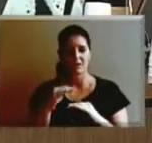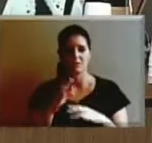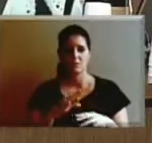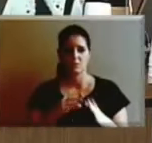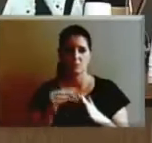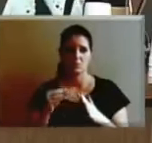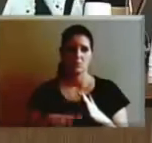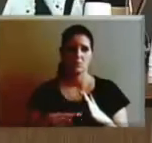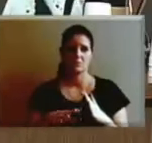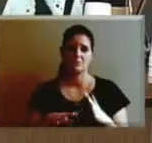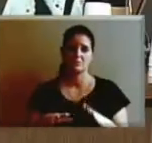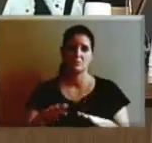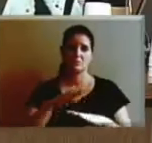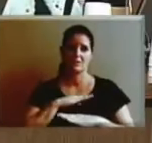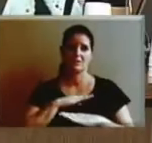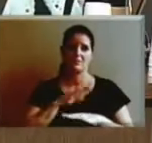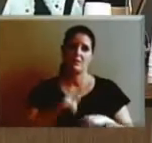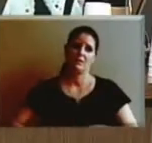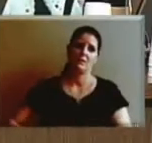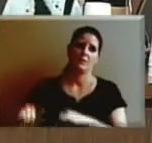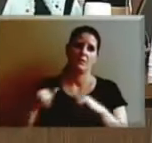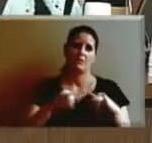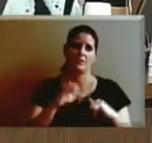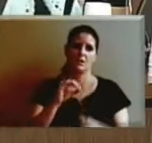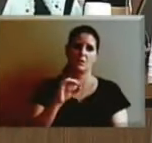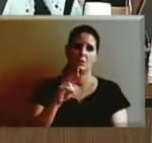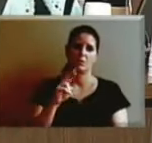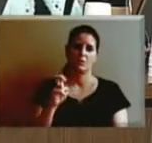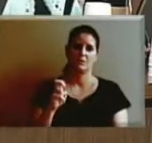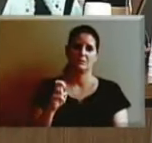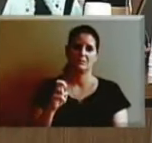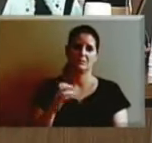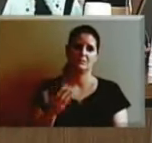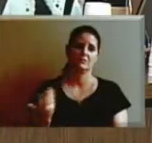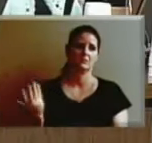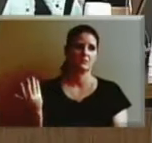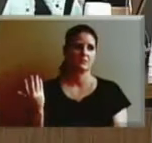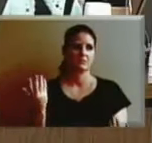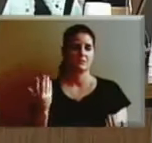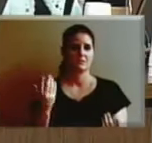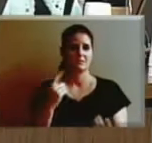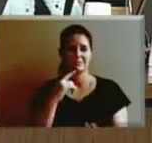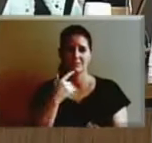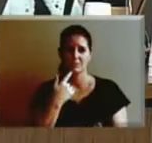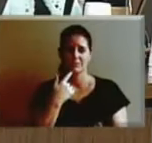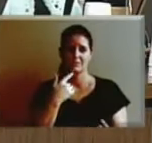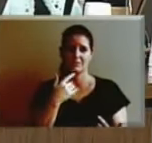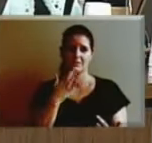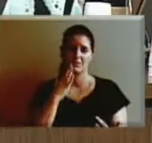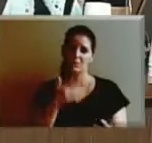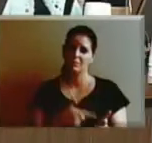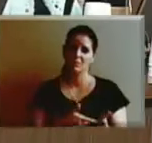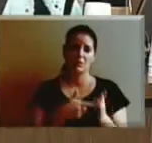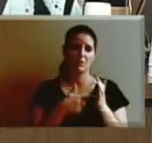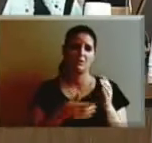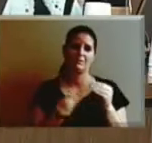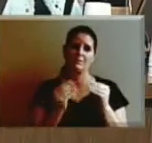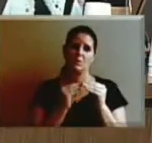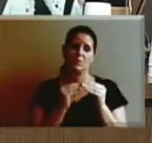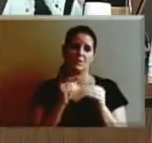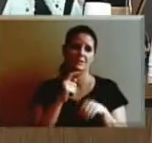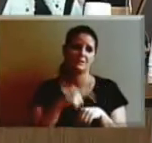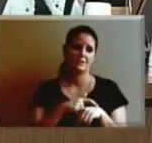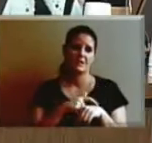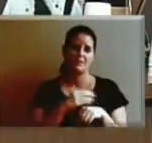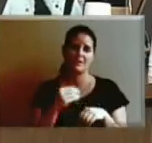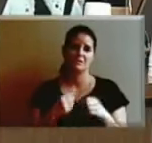Common Core. Let's be realistic. This will take more time